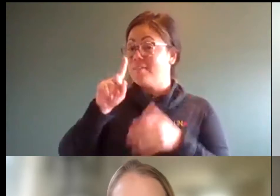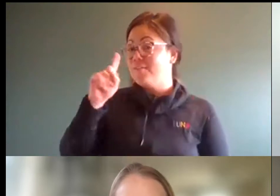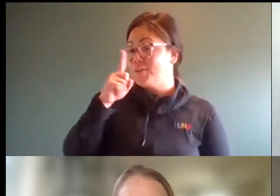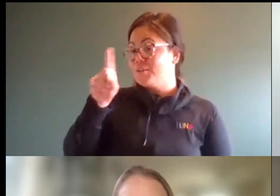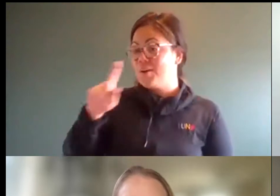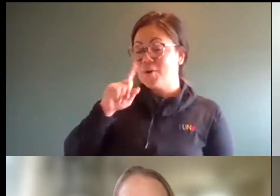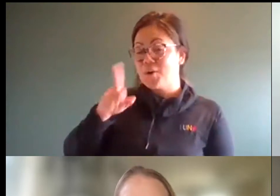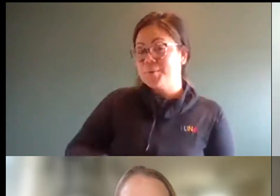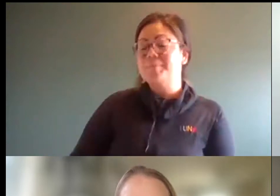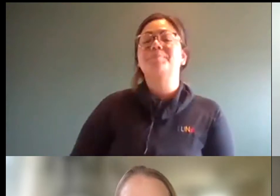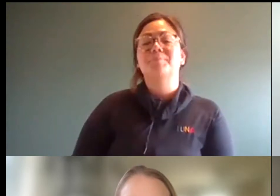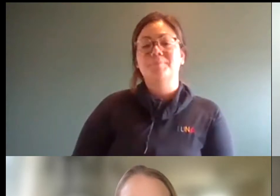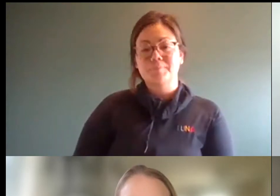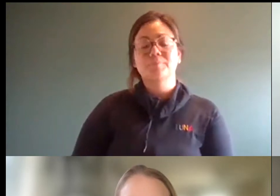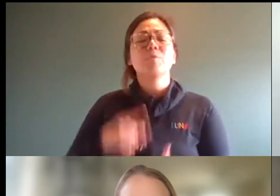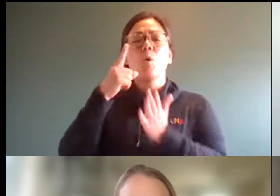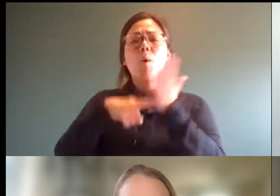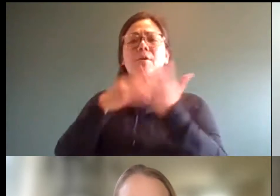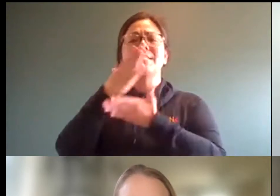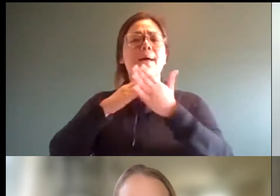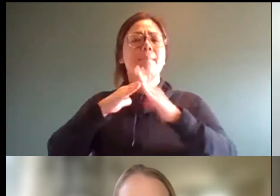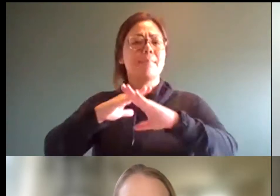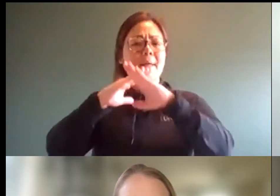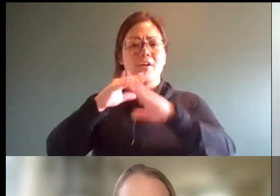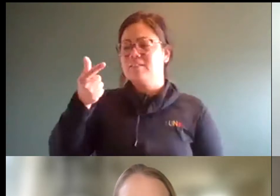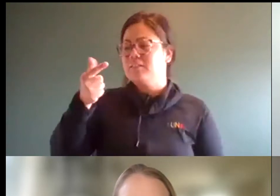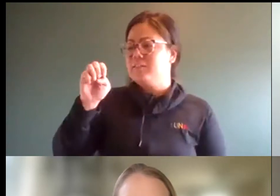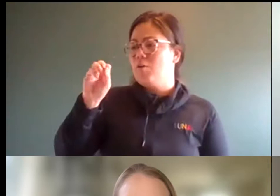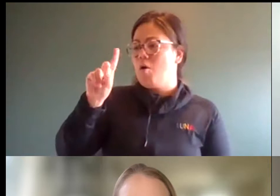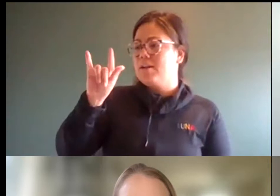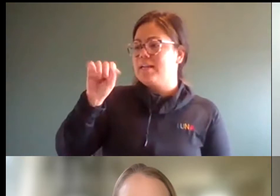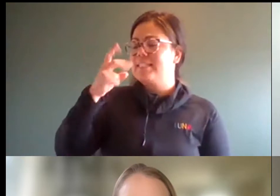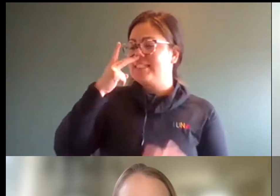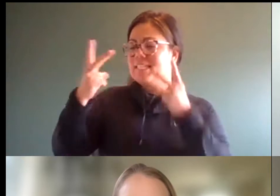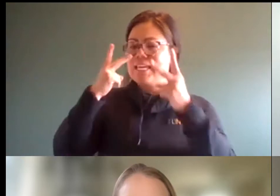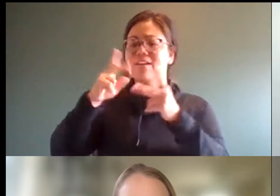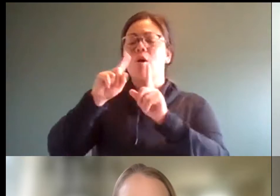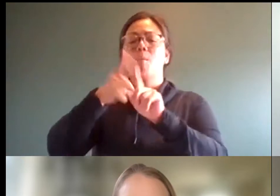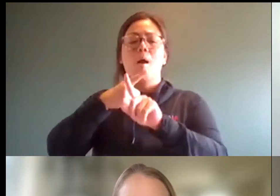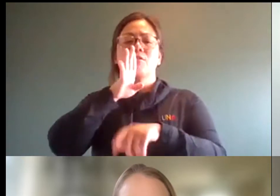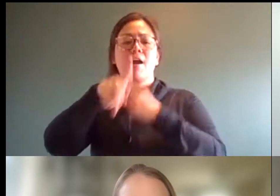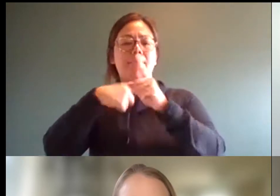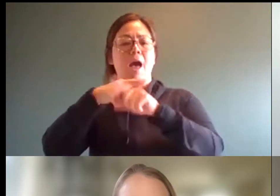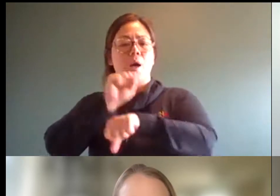you. What are some barriers Geodis has seen when it came to employees who were limited